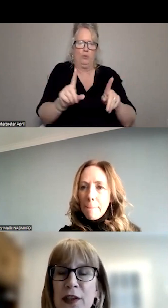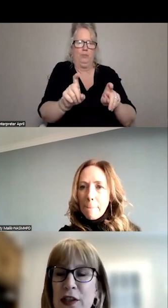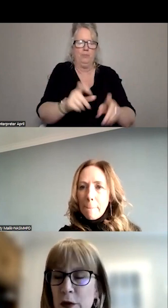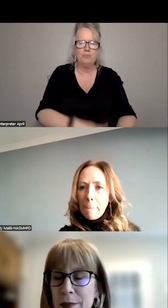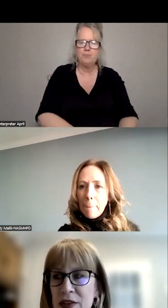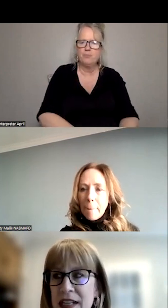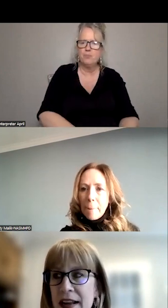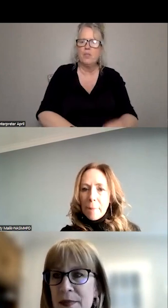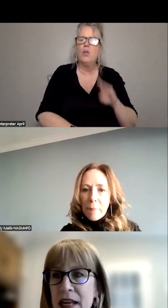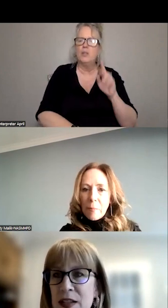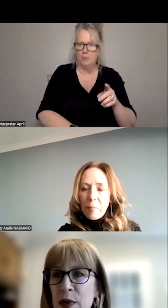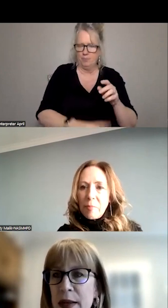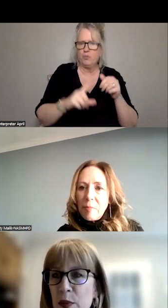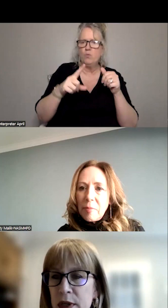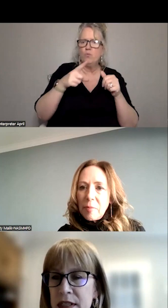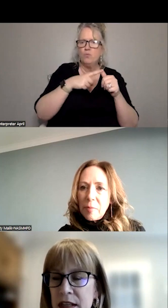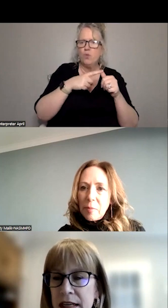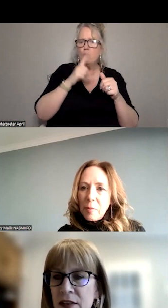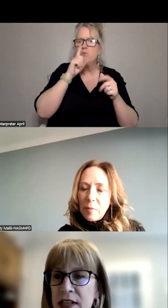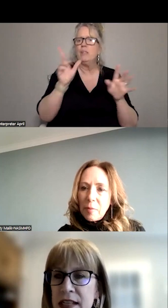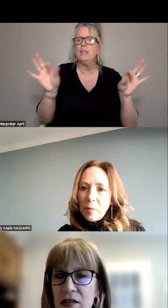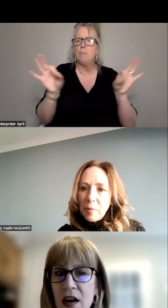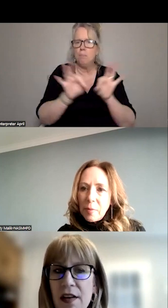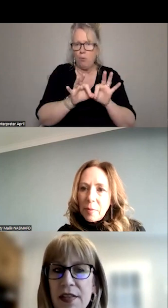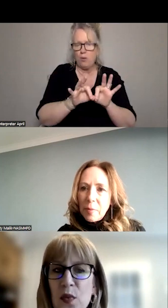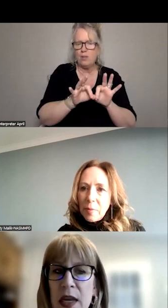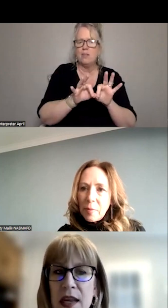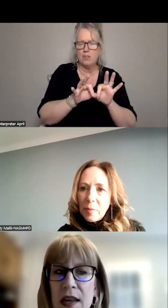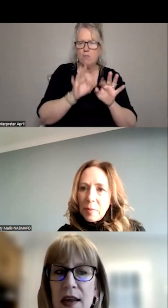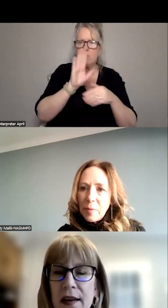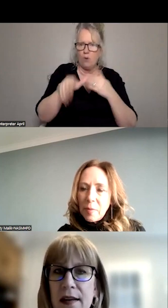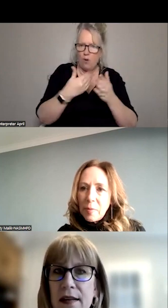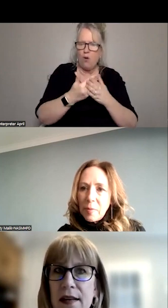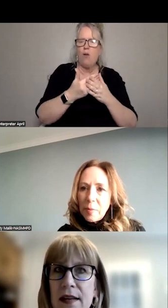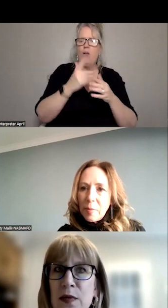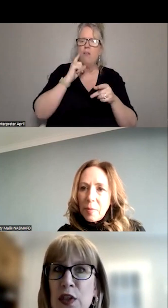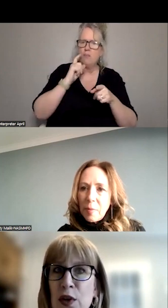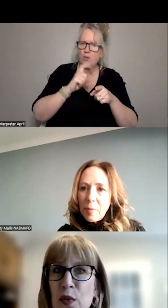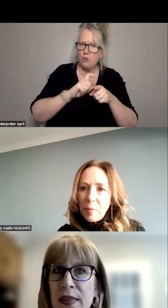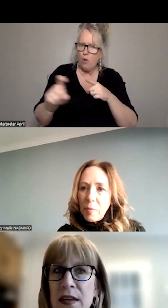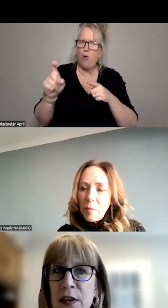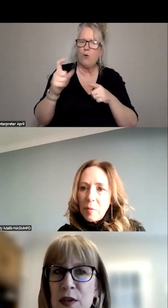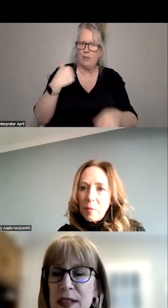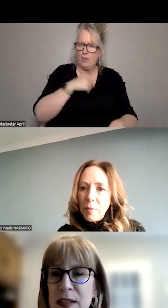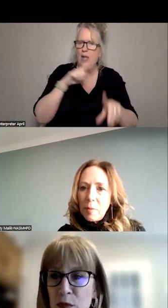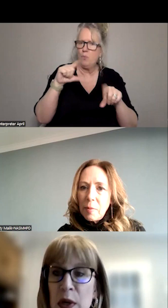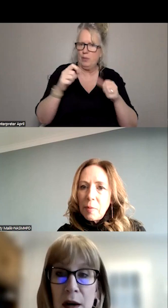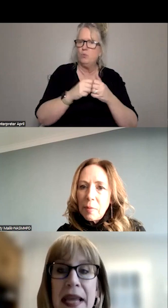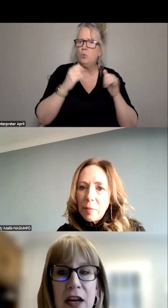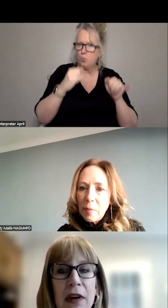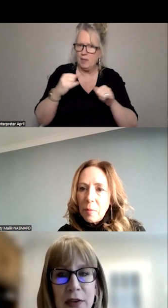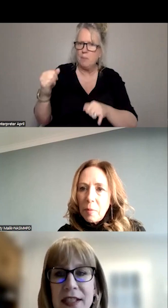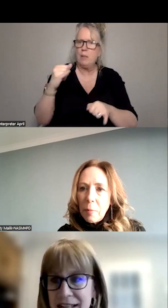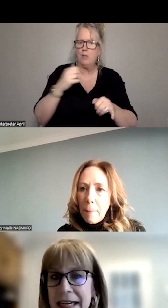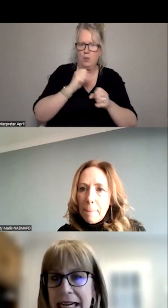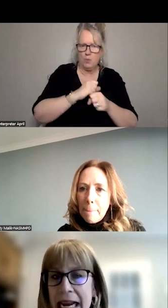Well, first and foremost, it's really important on every single call that we do with individuals is we are